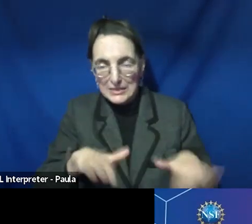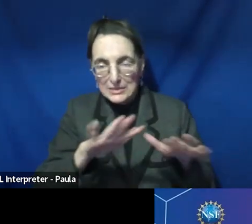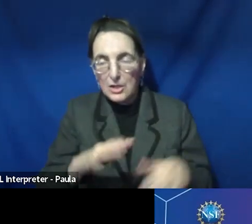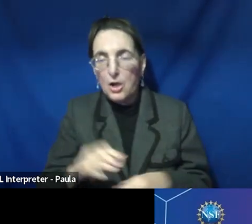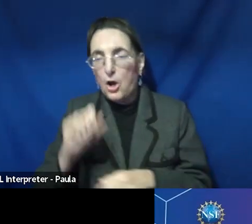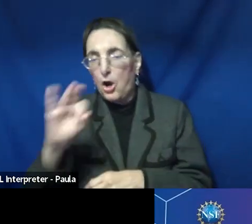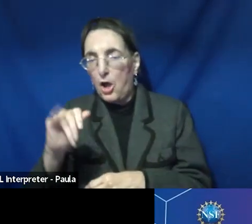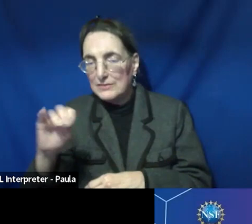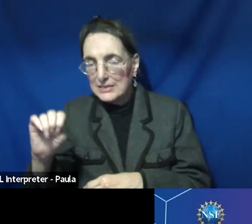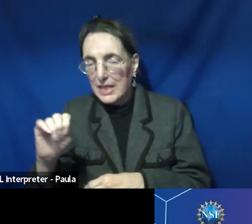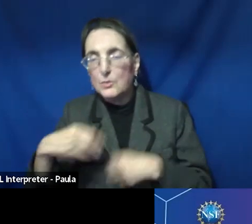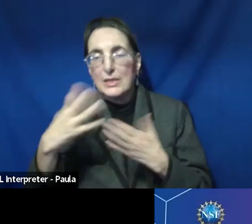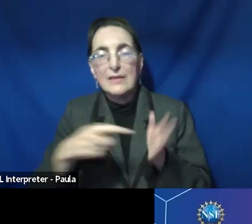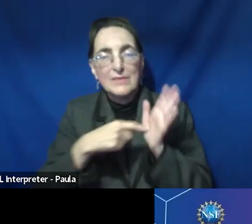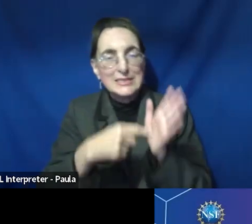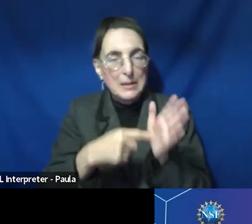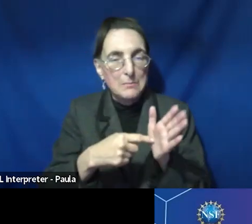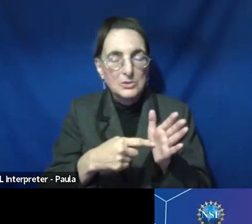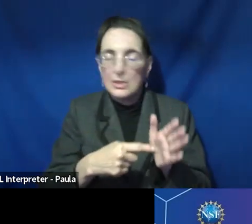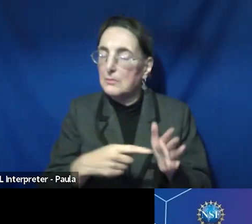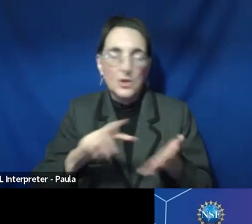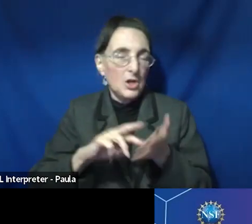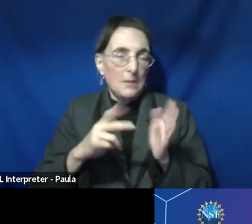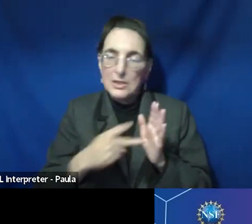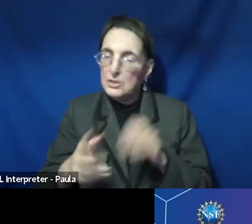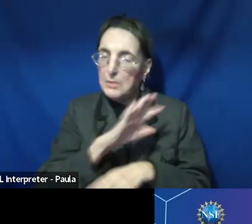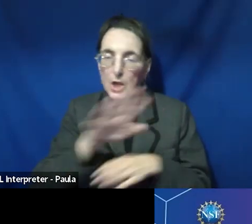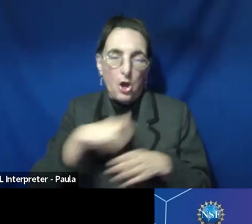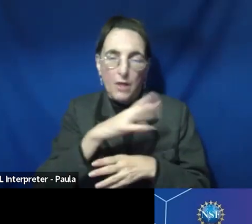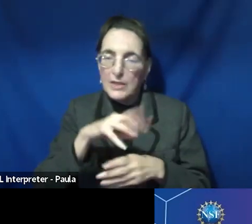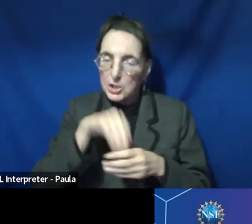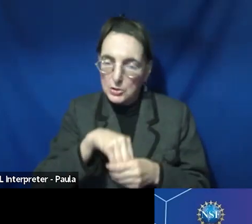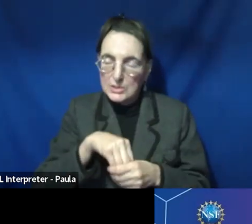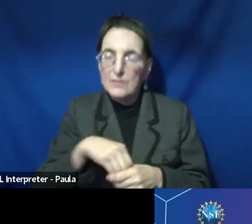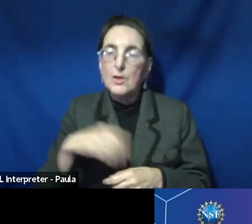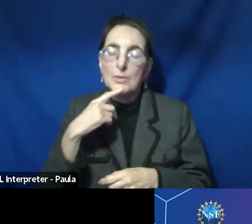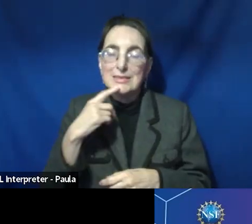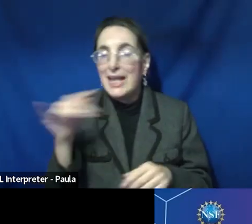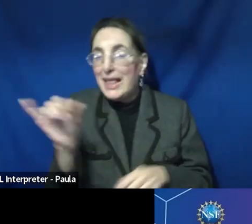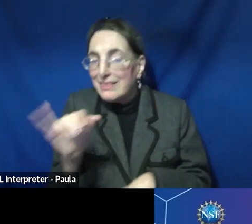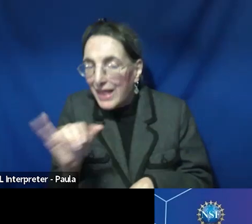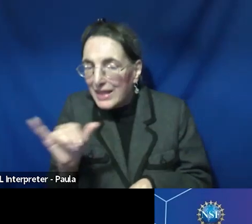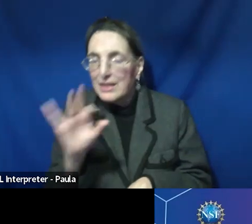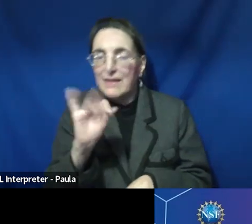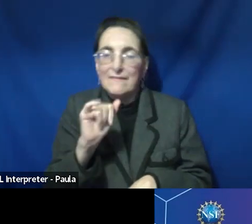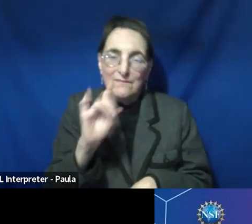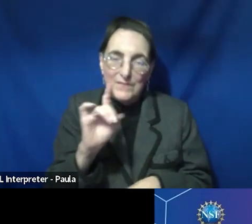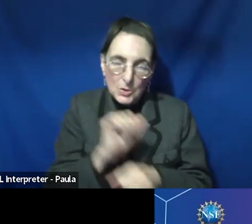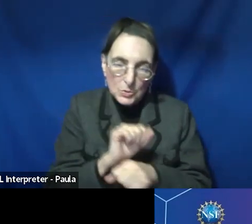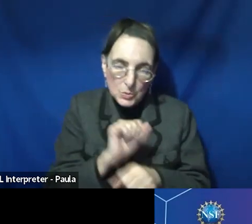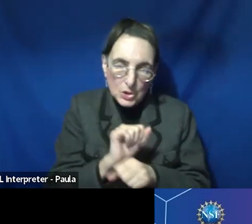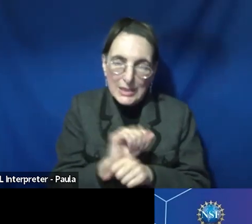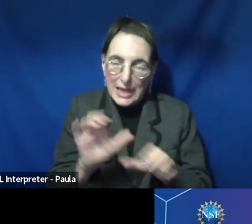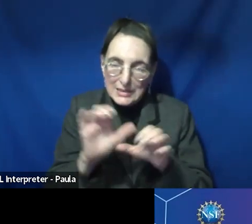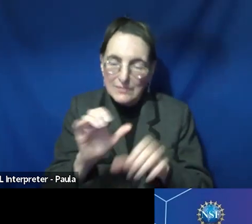examples, but they're not meant to be all inclusive. We say include such as field work activities on vessels